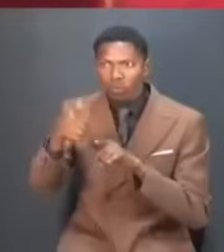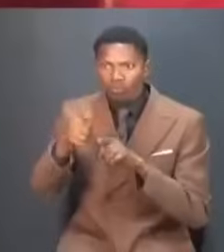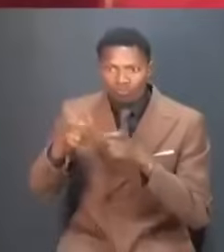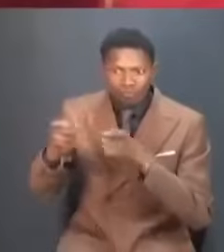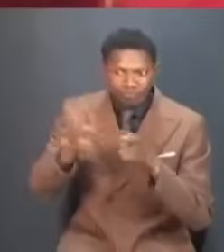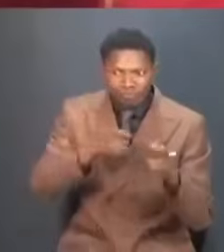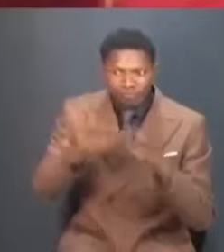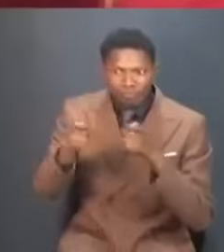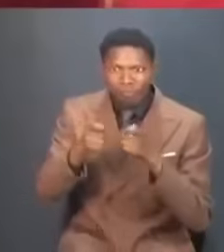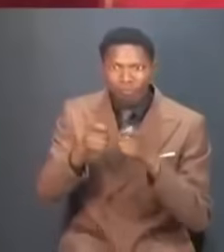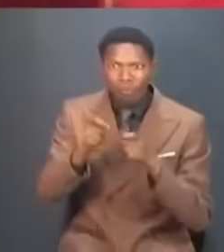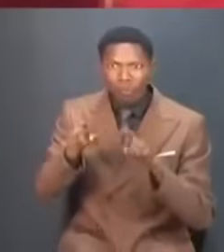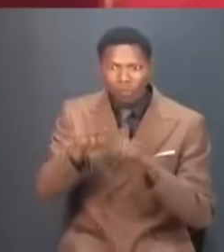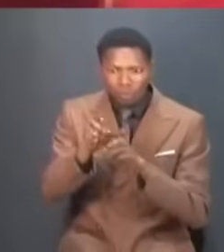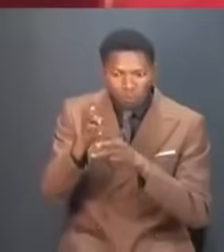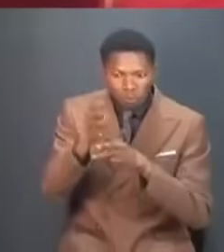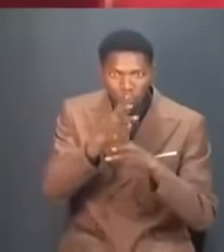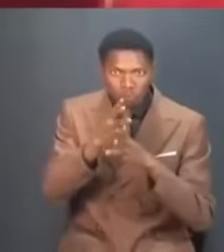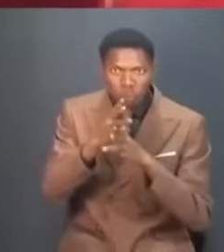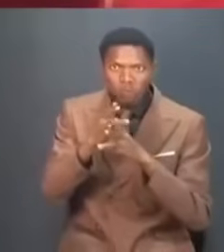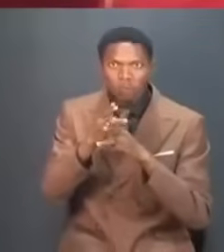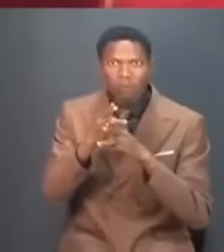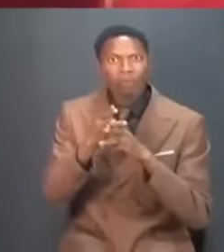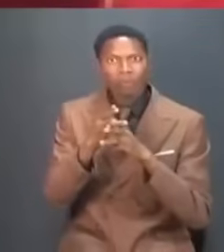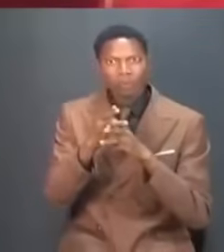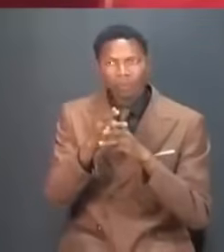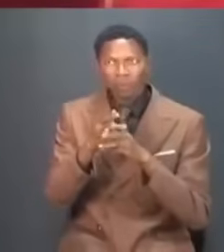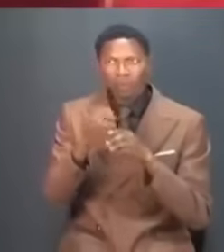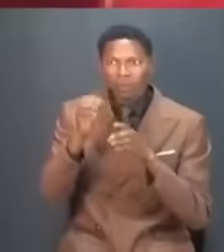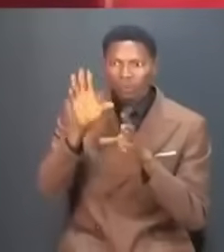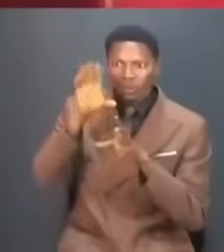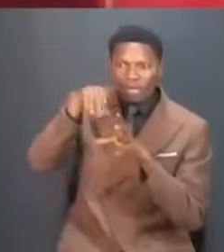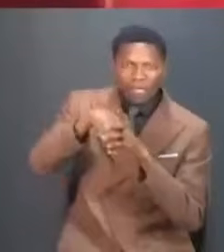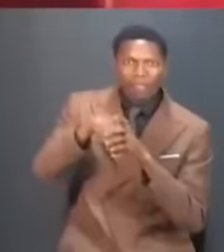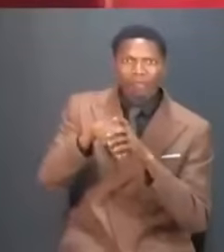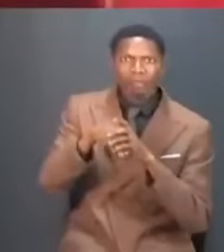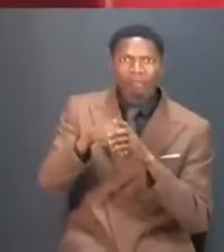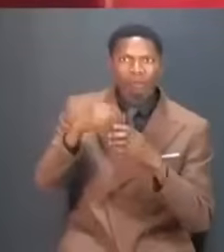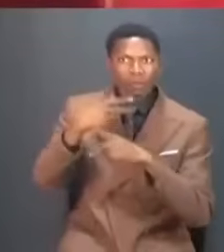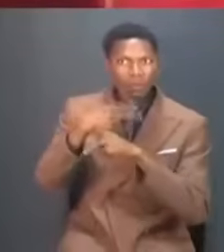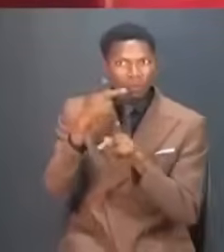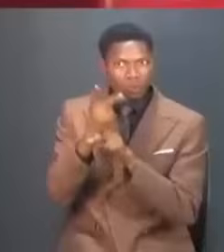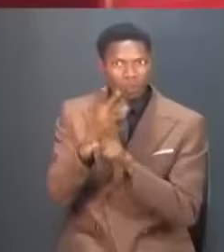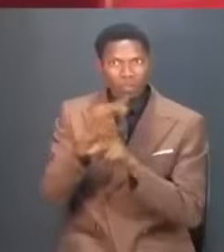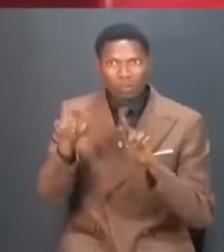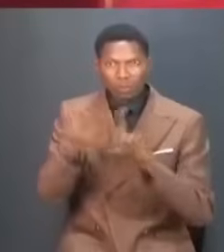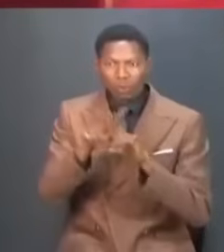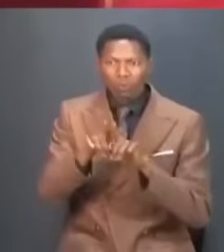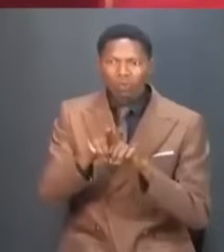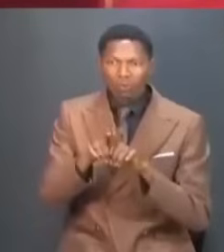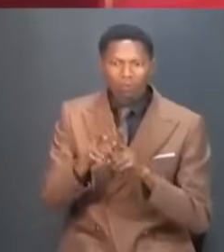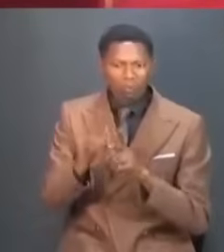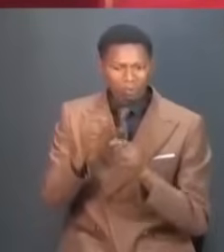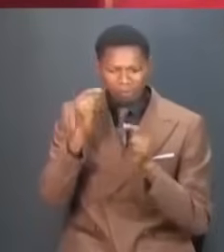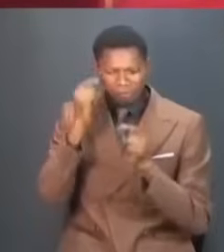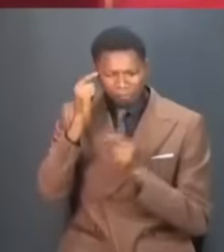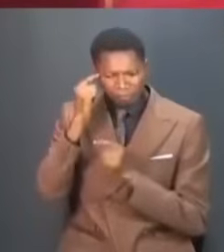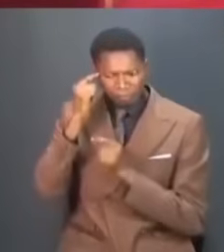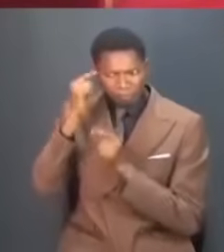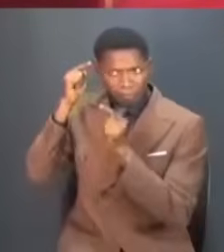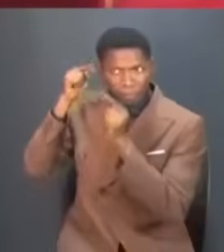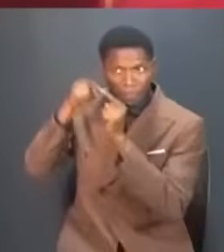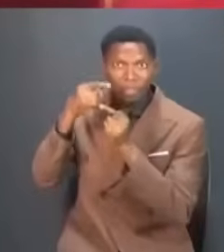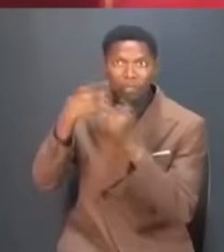market monitoring, and investment promotion initiatives aimed at stabilizing the cashew market,